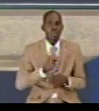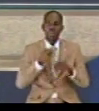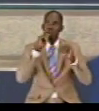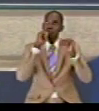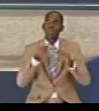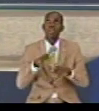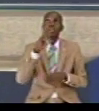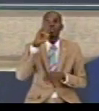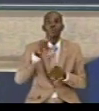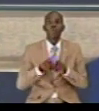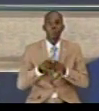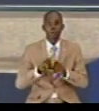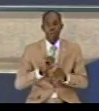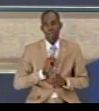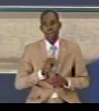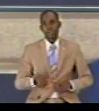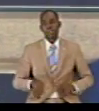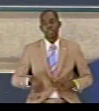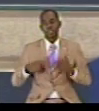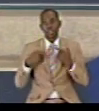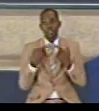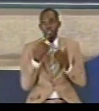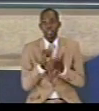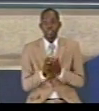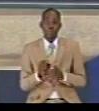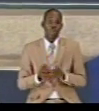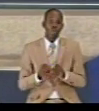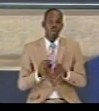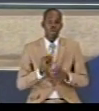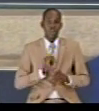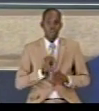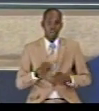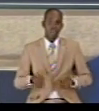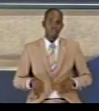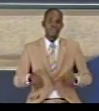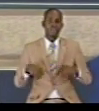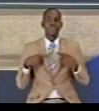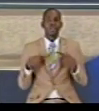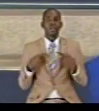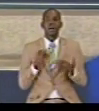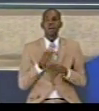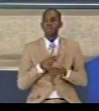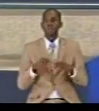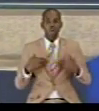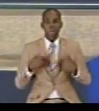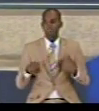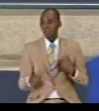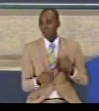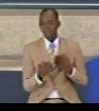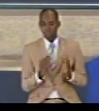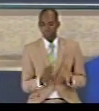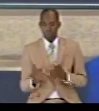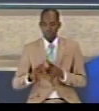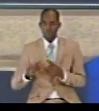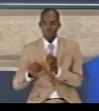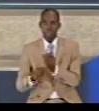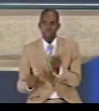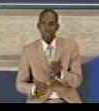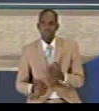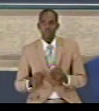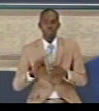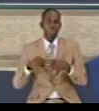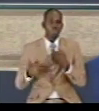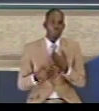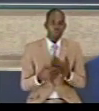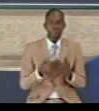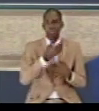while I live. It says, while I live, I don't have any plan going back, sliding back,